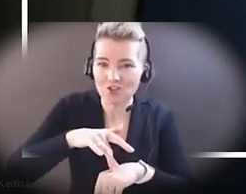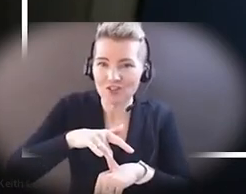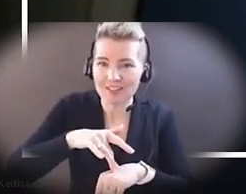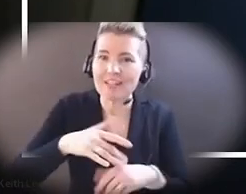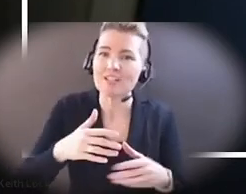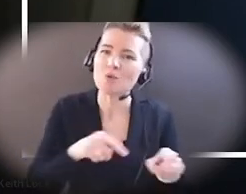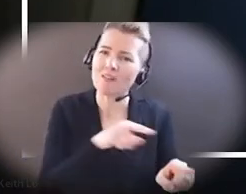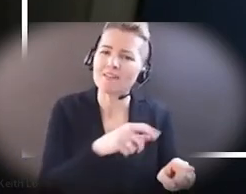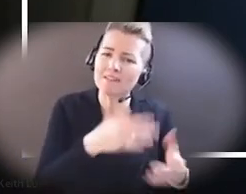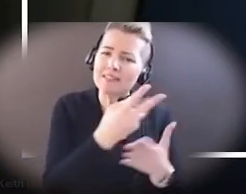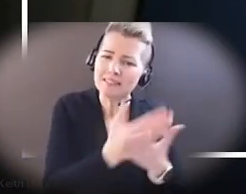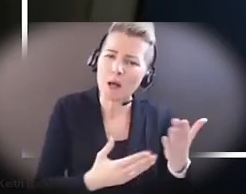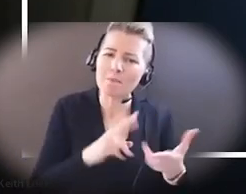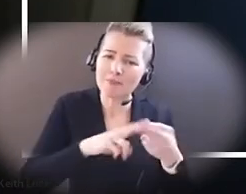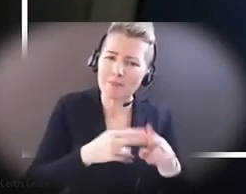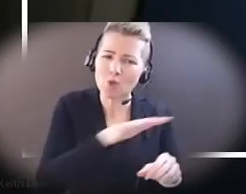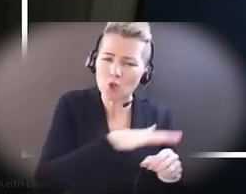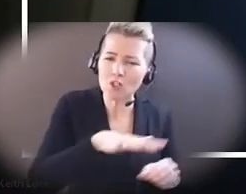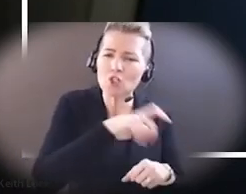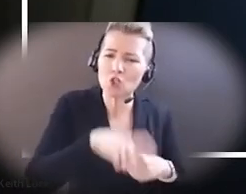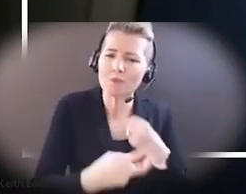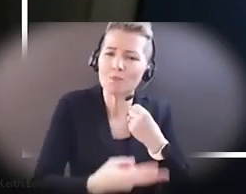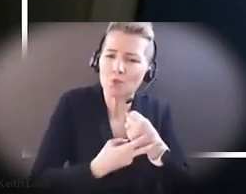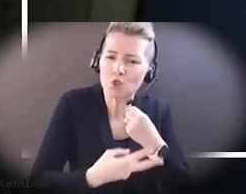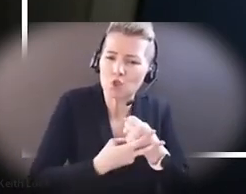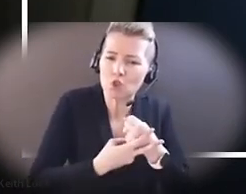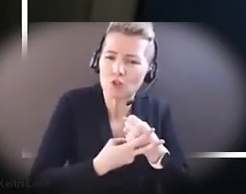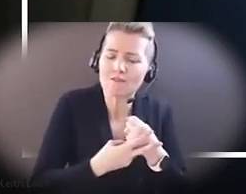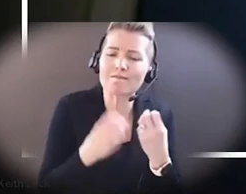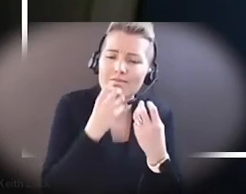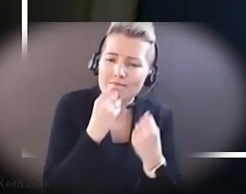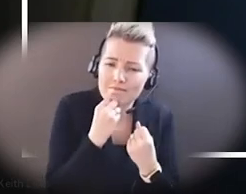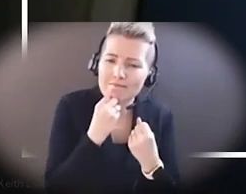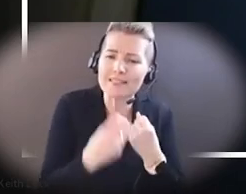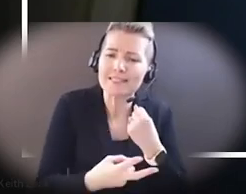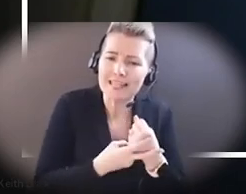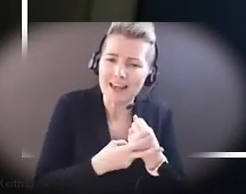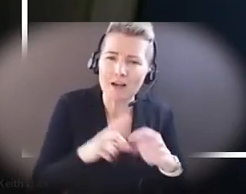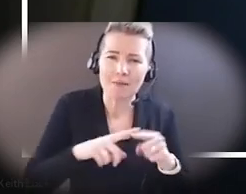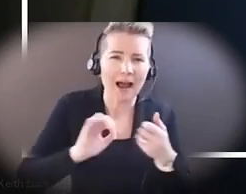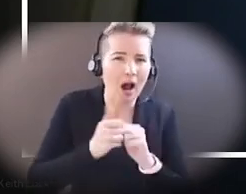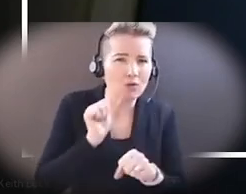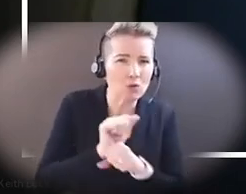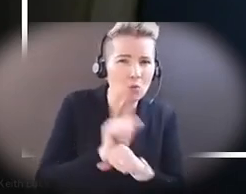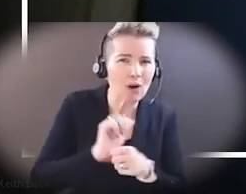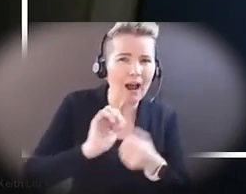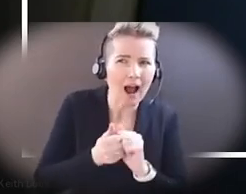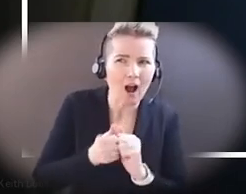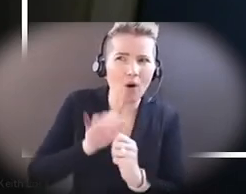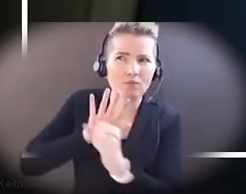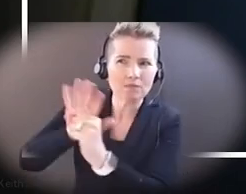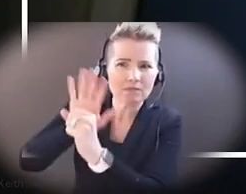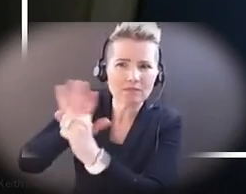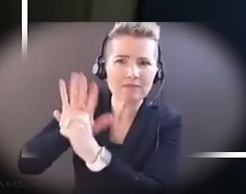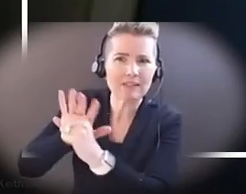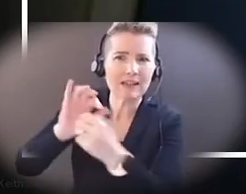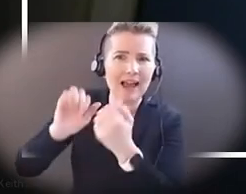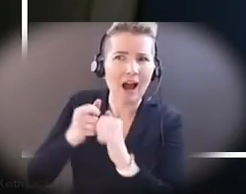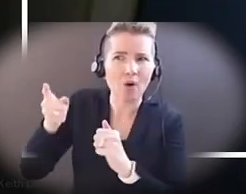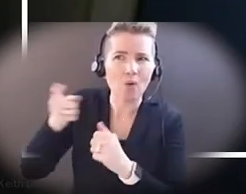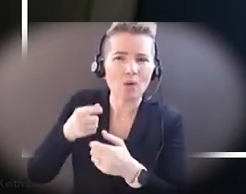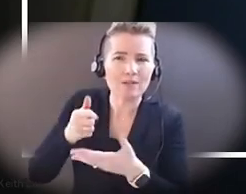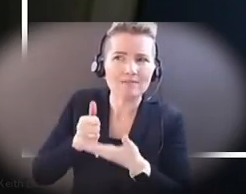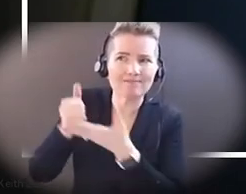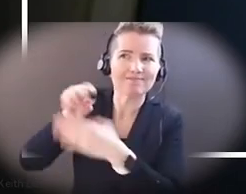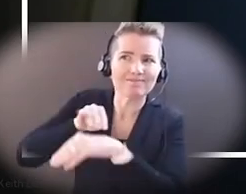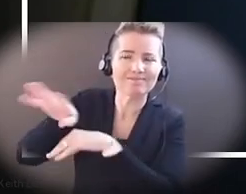that should be preserved if possible. But it's a way of how does that work, working out how that happens,